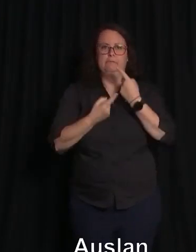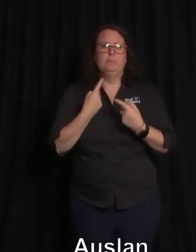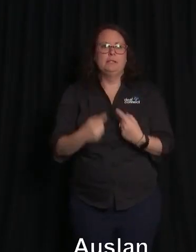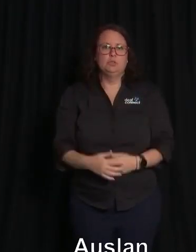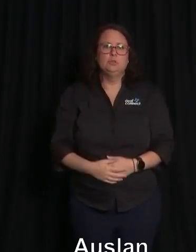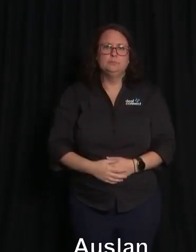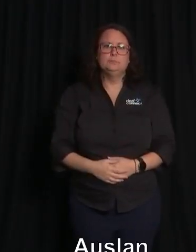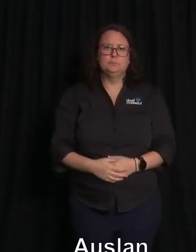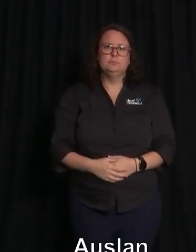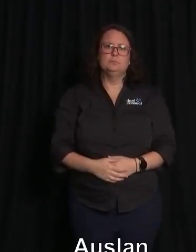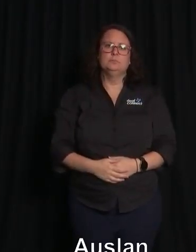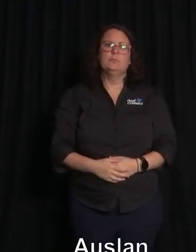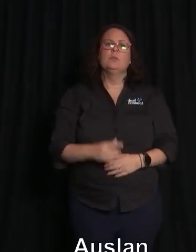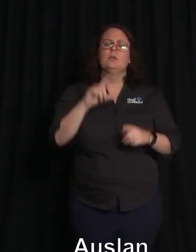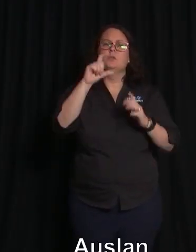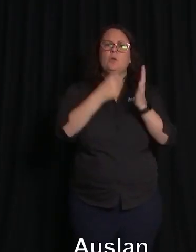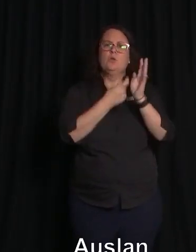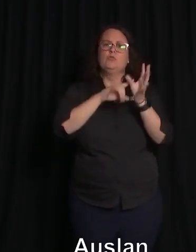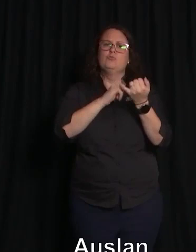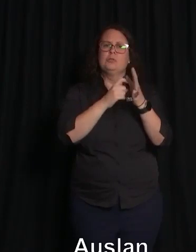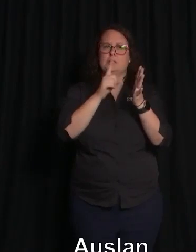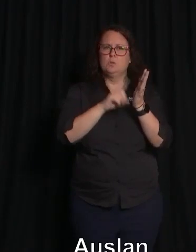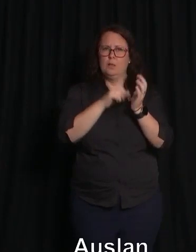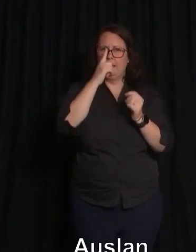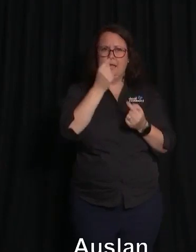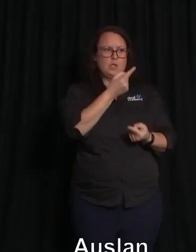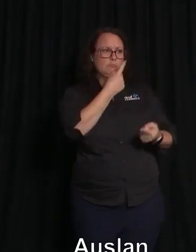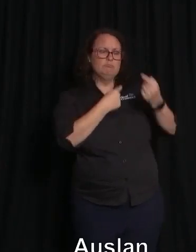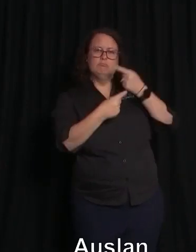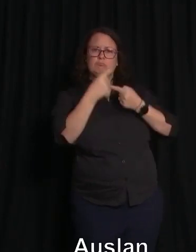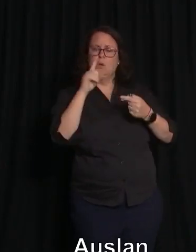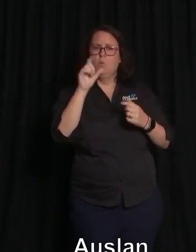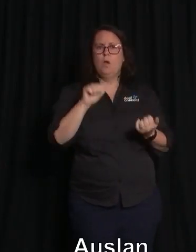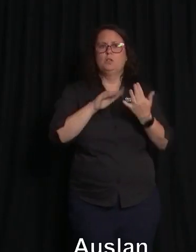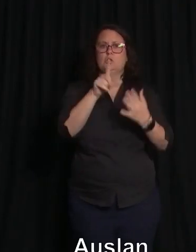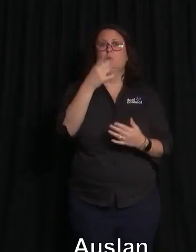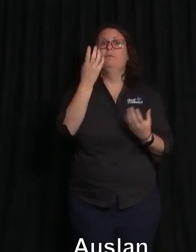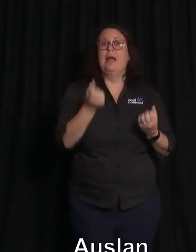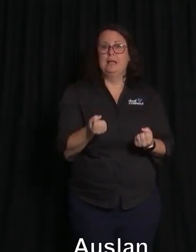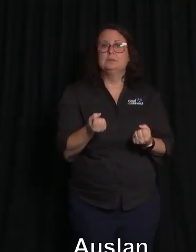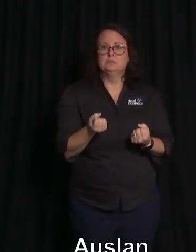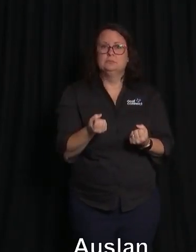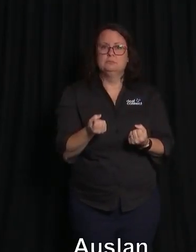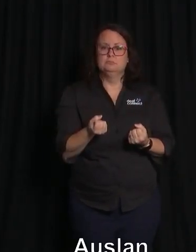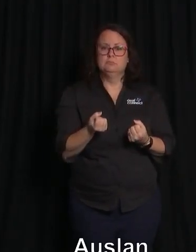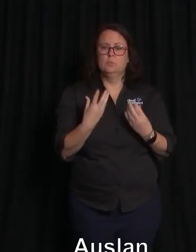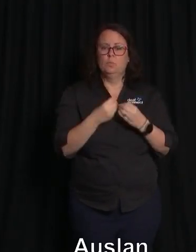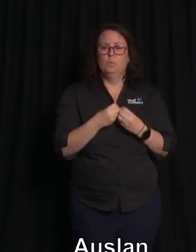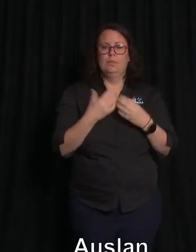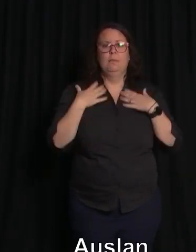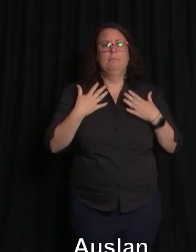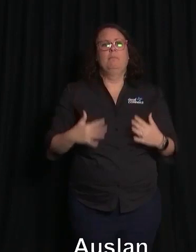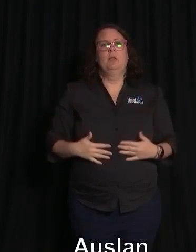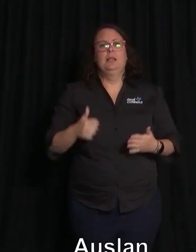Crystal, love to hear from you as well on your reflections on the challenges for intersex people when it comes to bodily